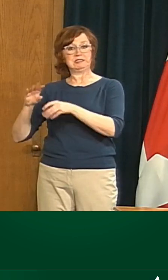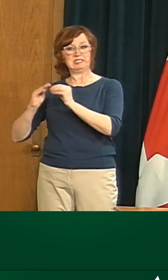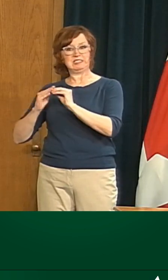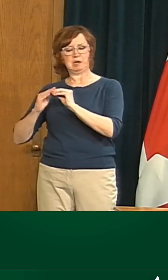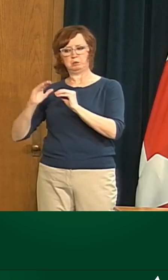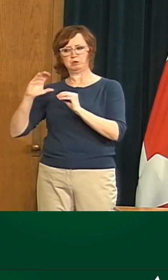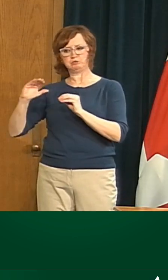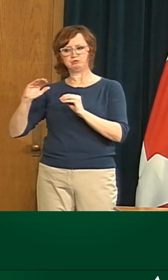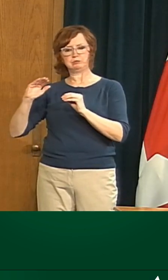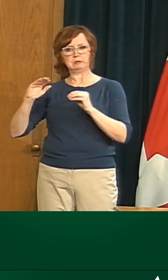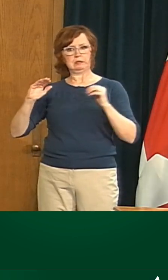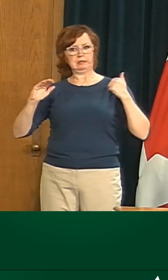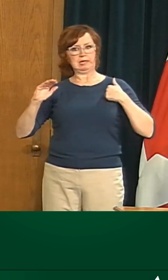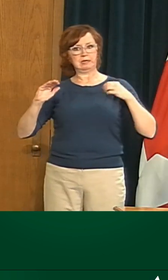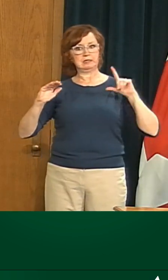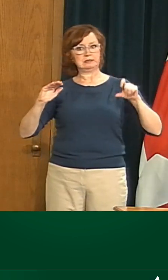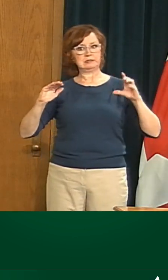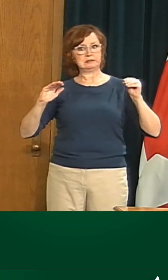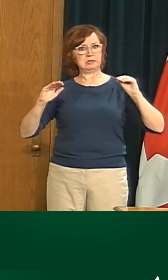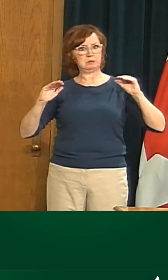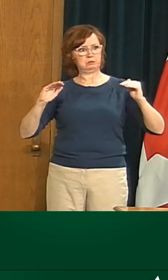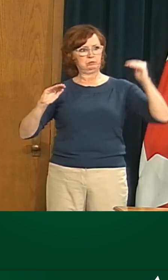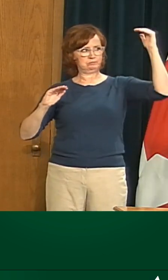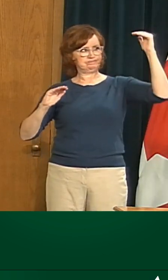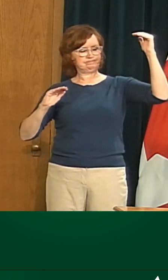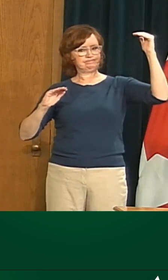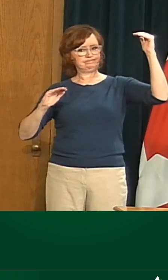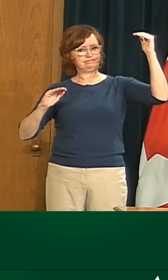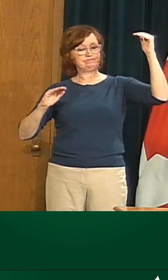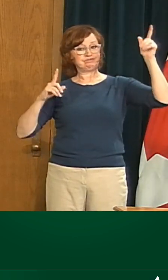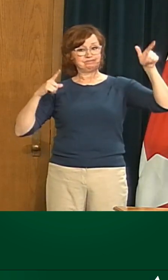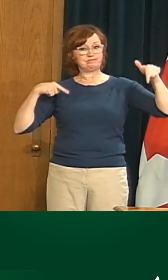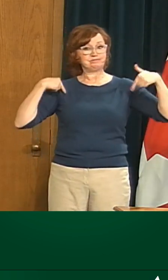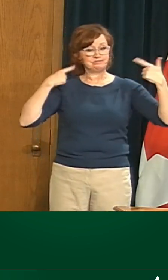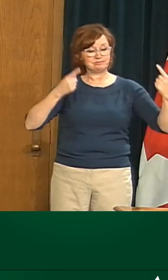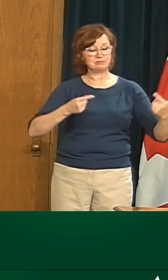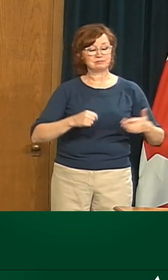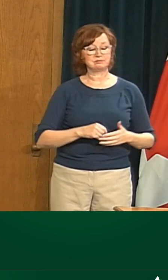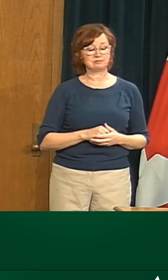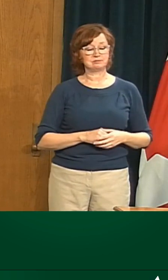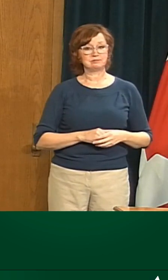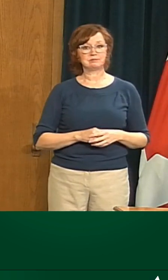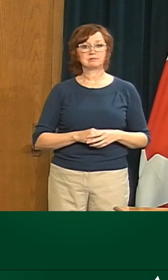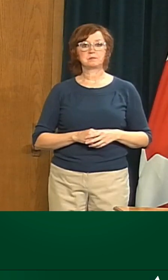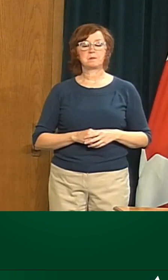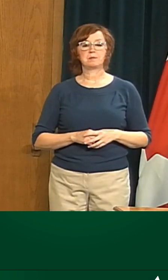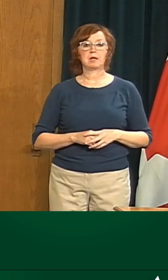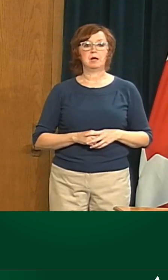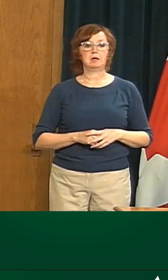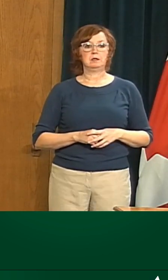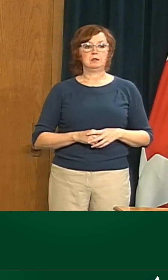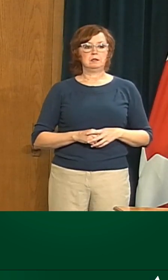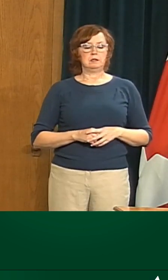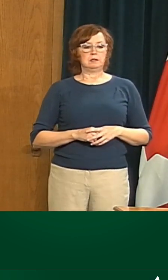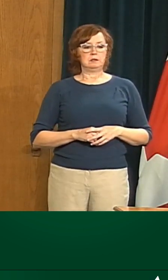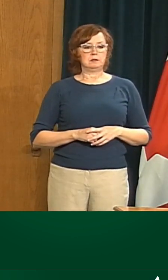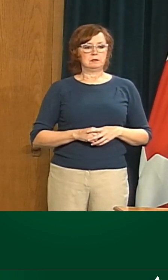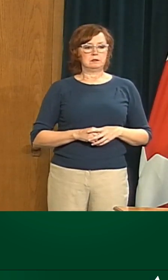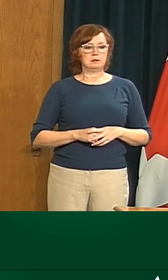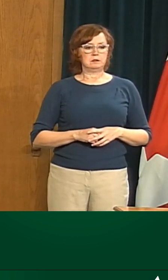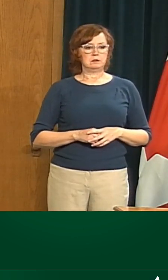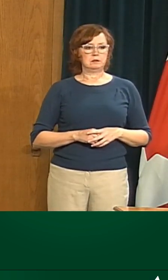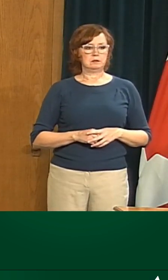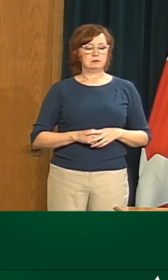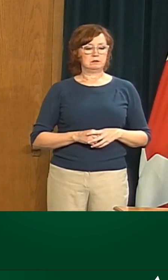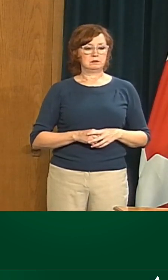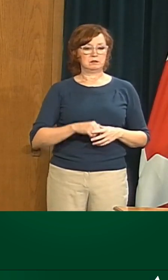just reiterate from my previous statement is Saskatchewan employers, employees, and people in general have taken the advice of our Chief